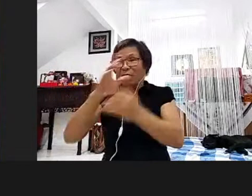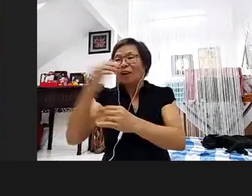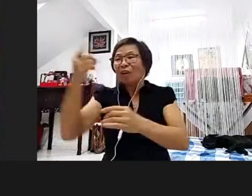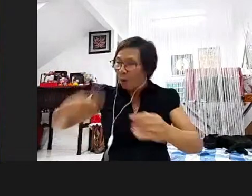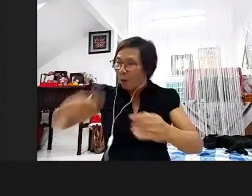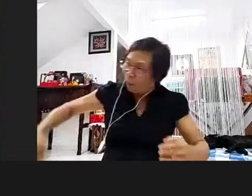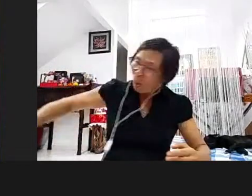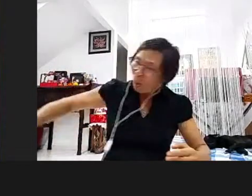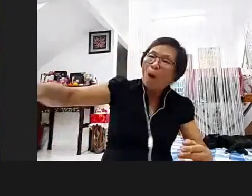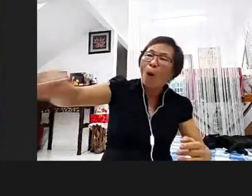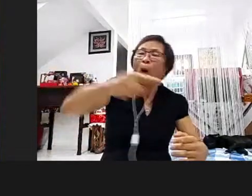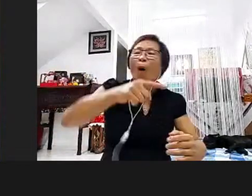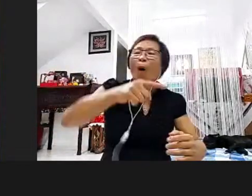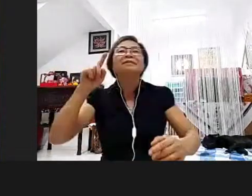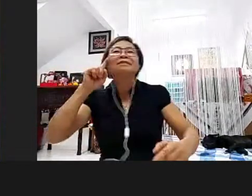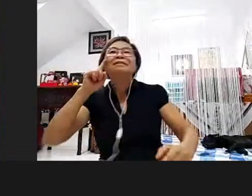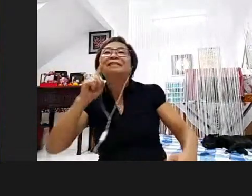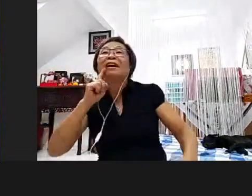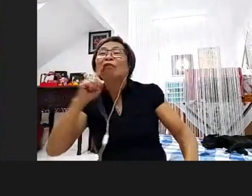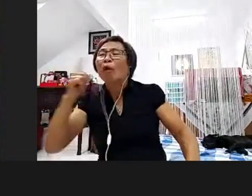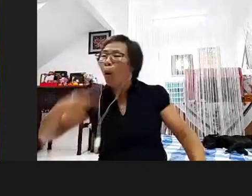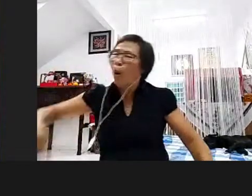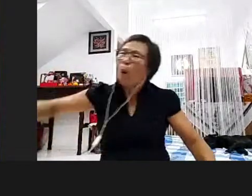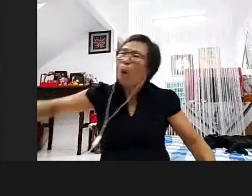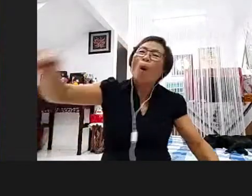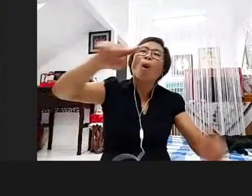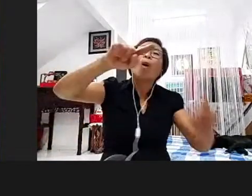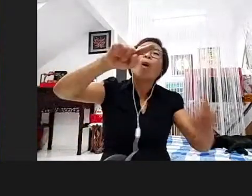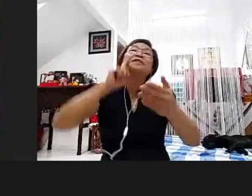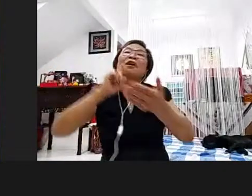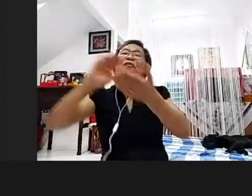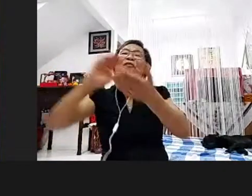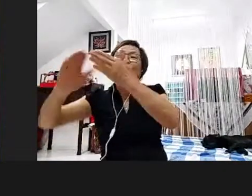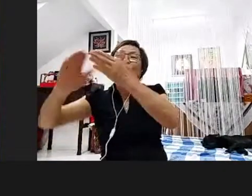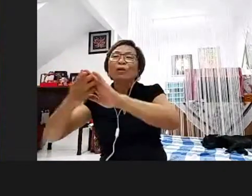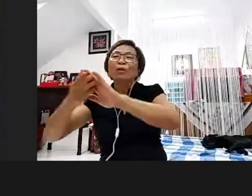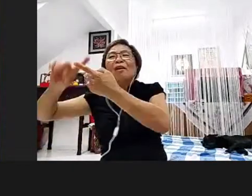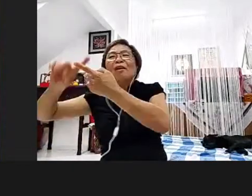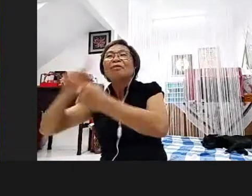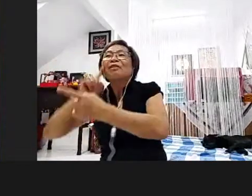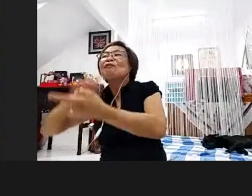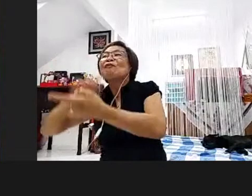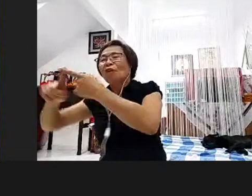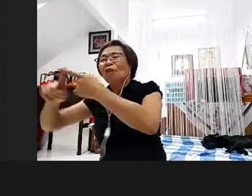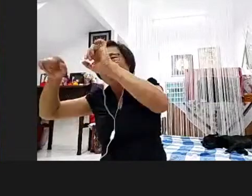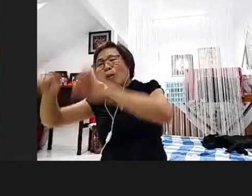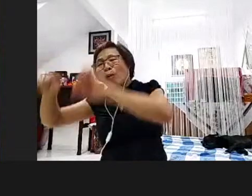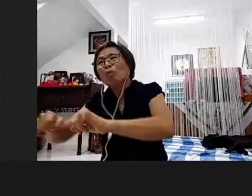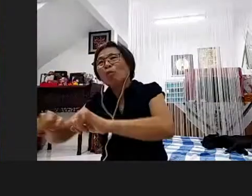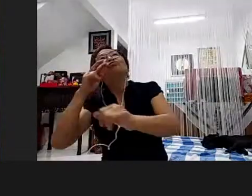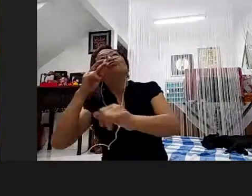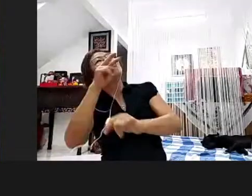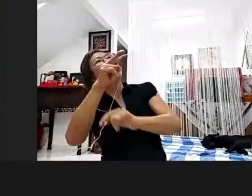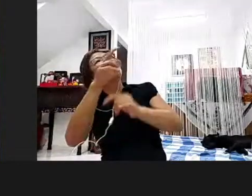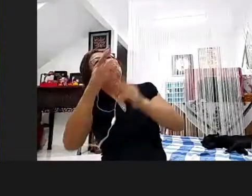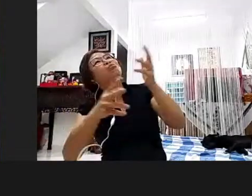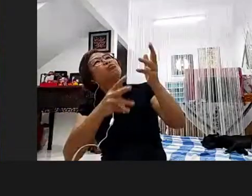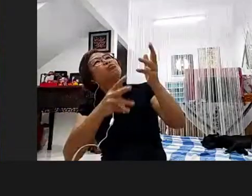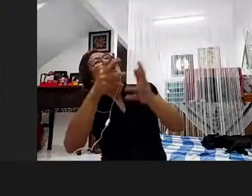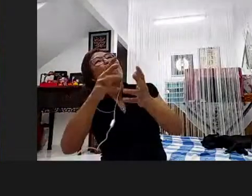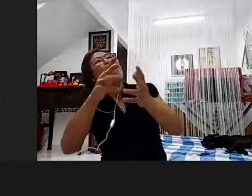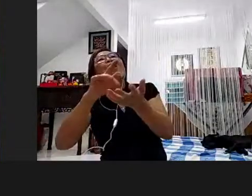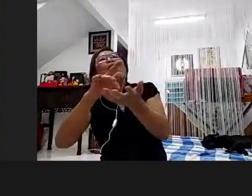our hearing impaired community and friends will be able to follow through this medical